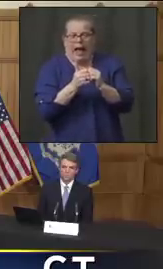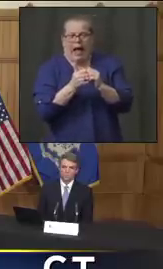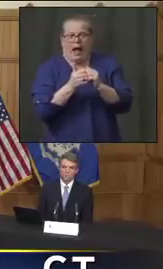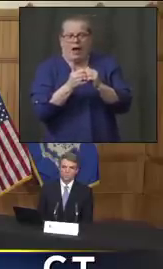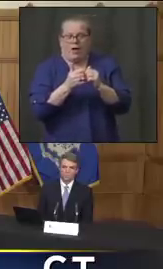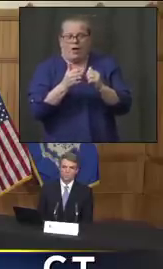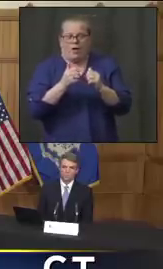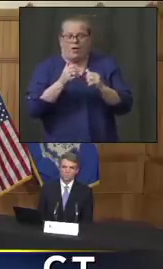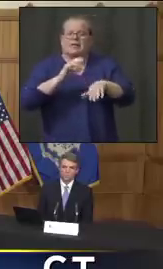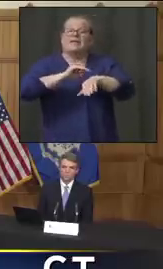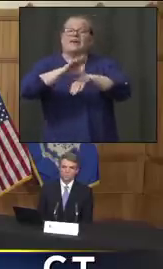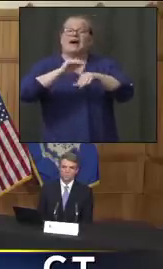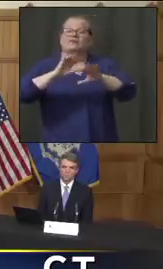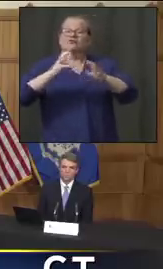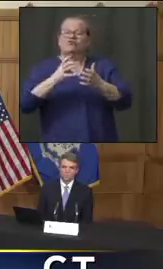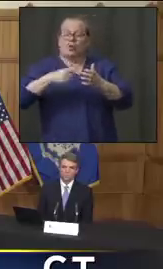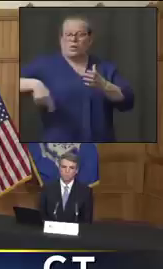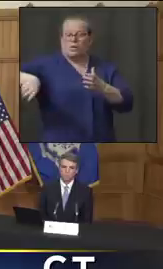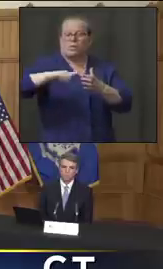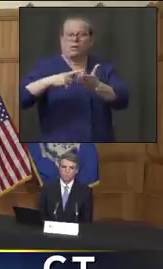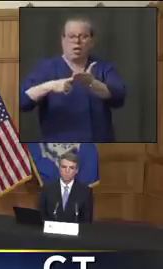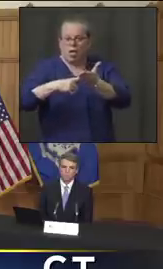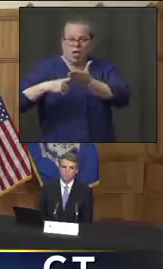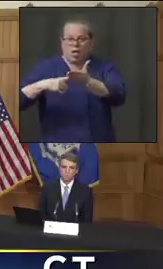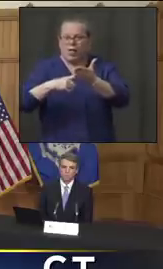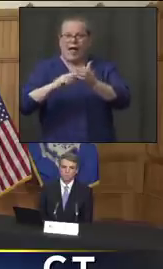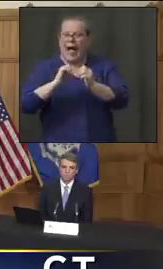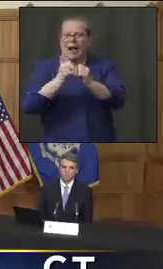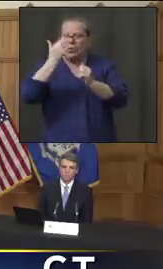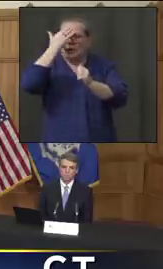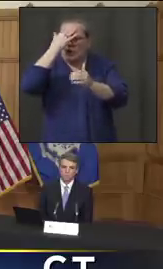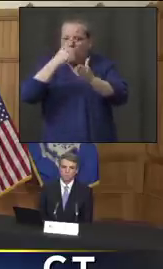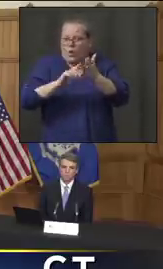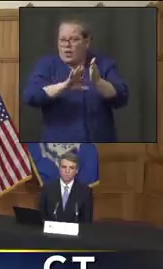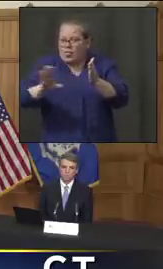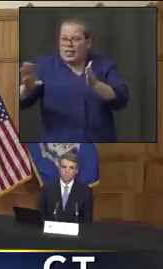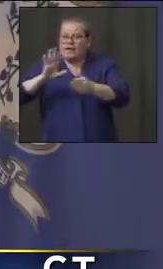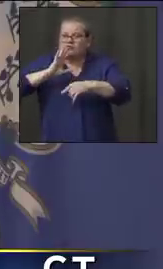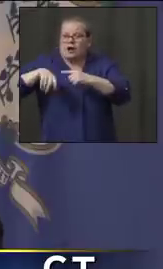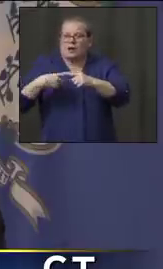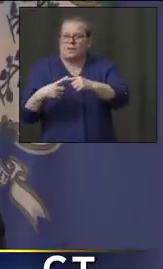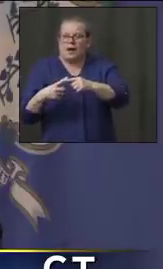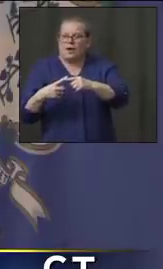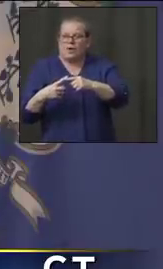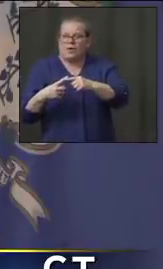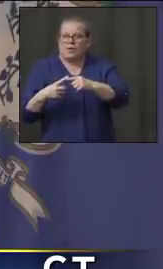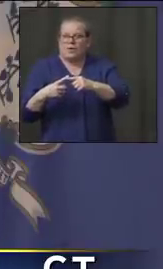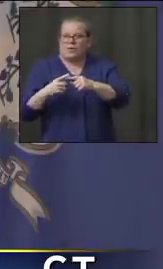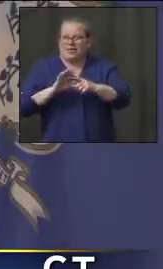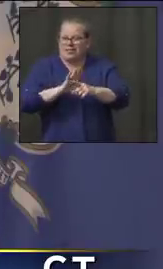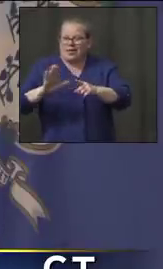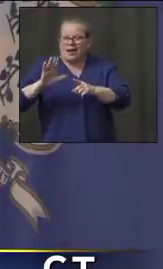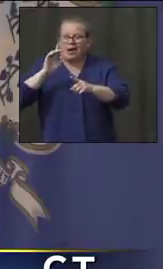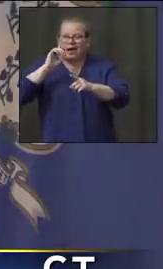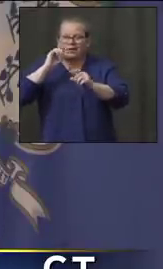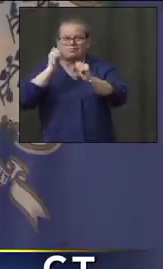going on behind the curtain to come up with this outline? Well, I think you're seeing some of it right